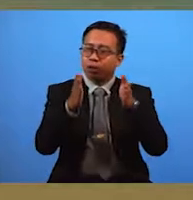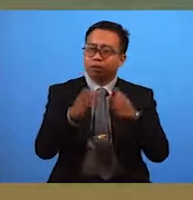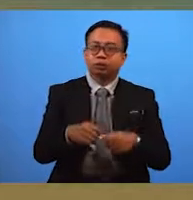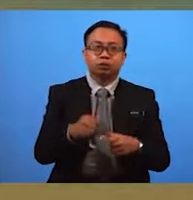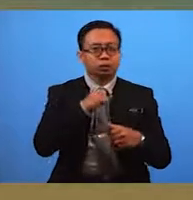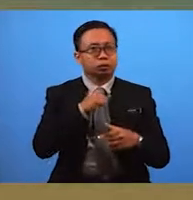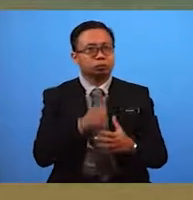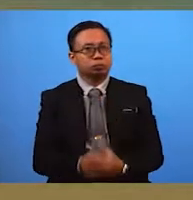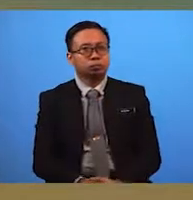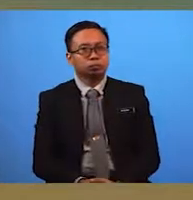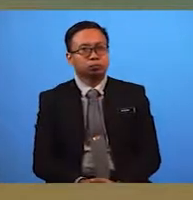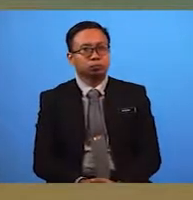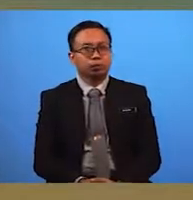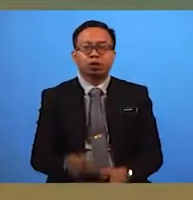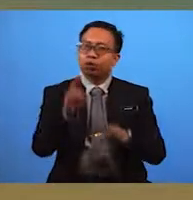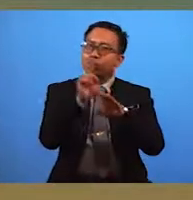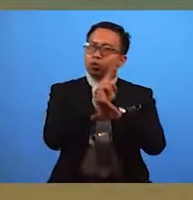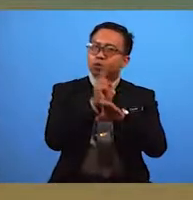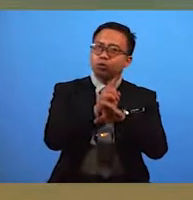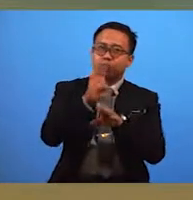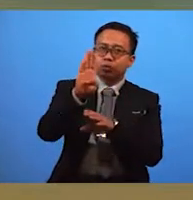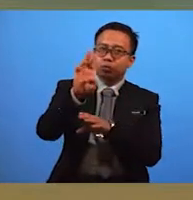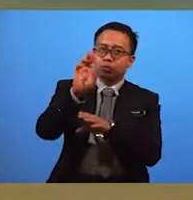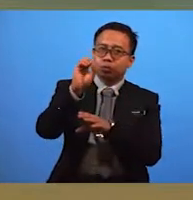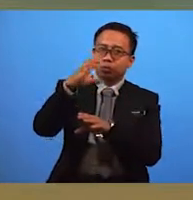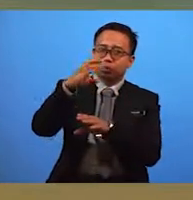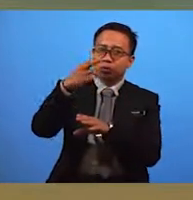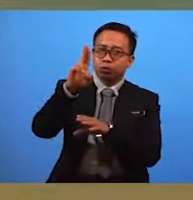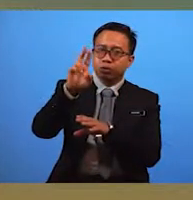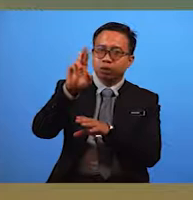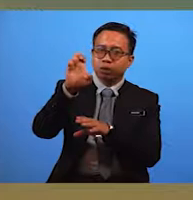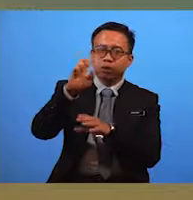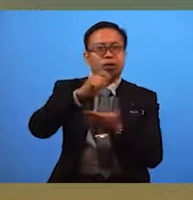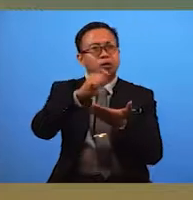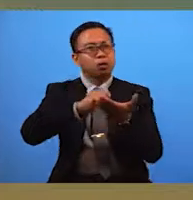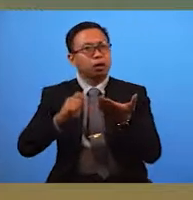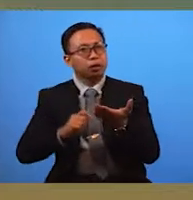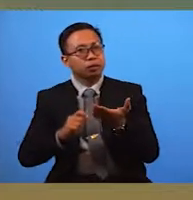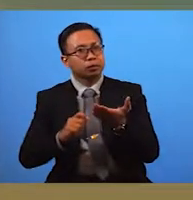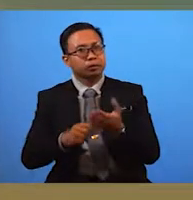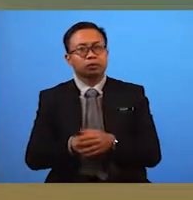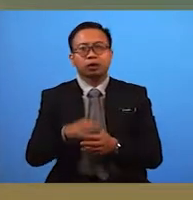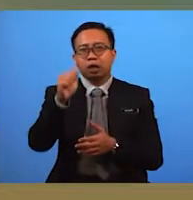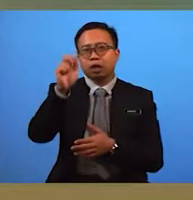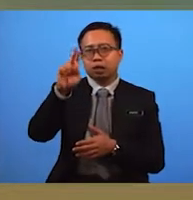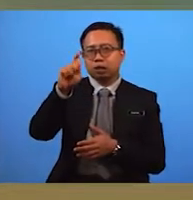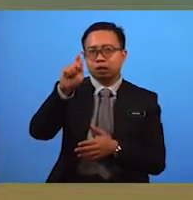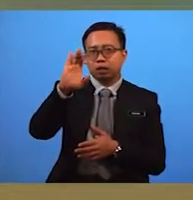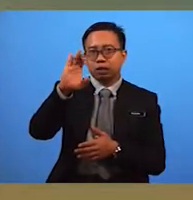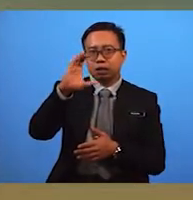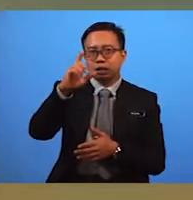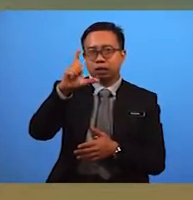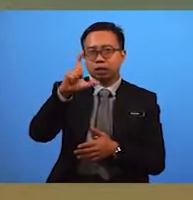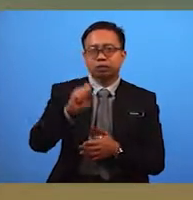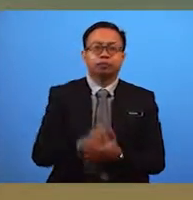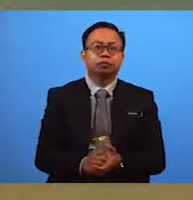Using the brochure below, write your article and provide a suitable title. Give